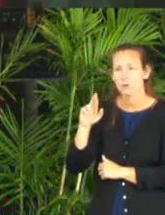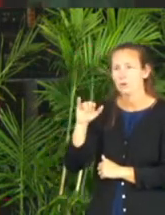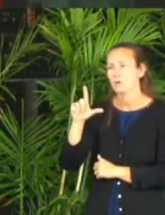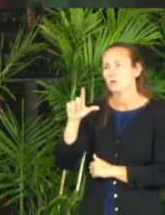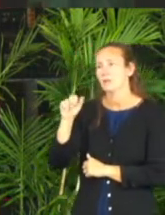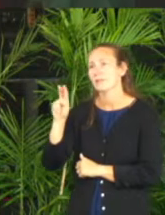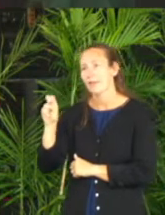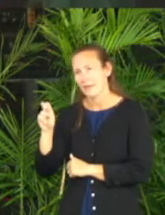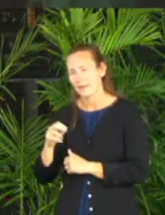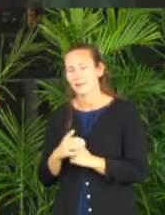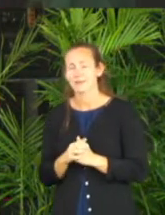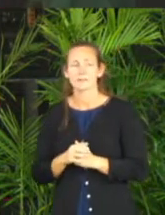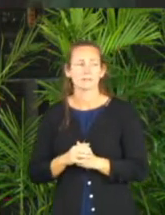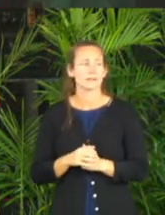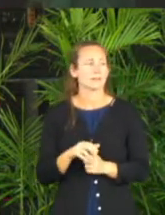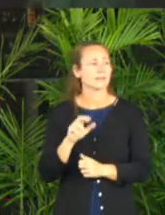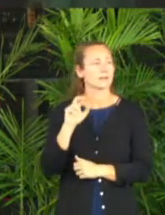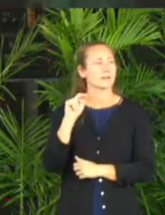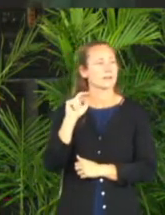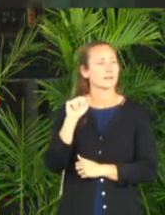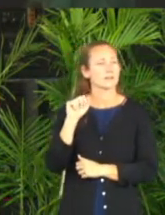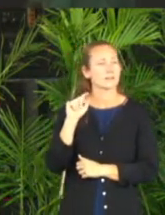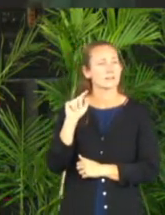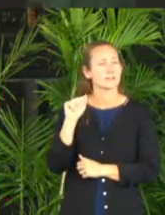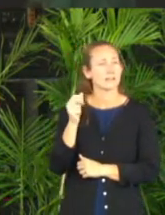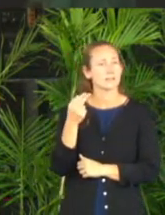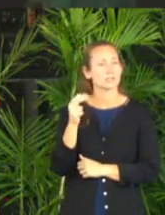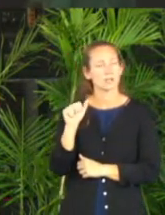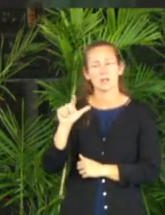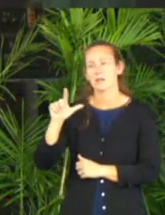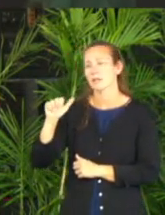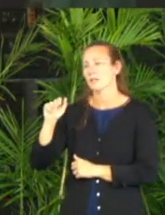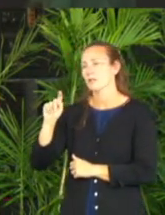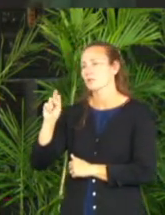Lane, Natasha Marie Latour,